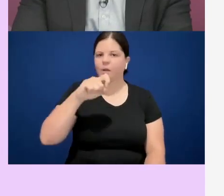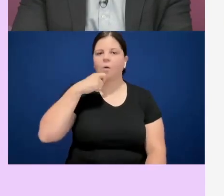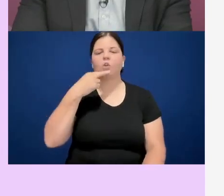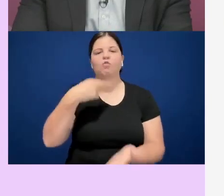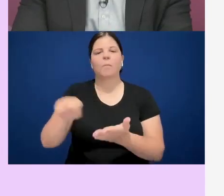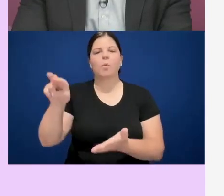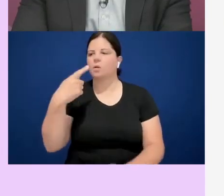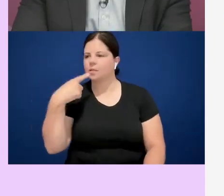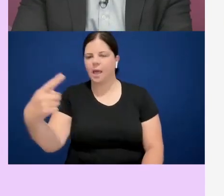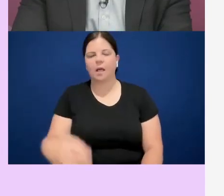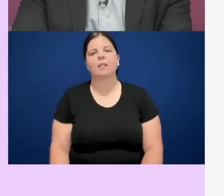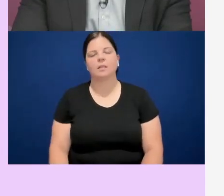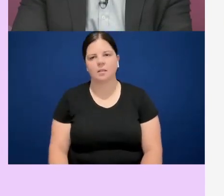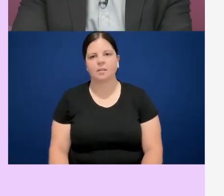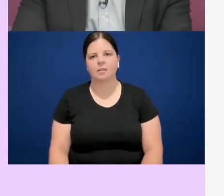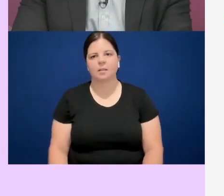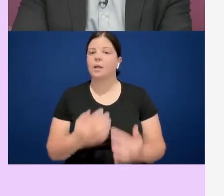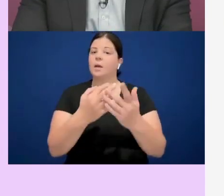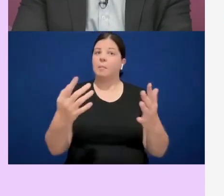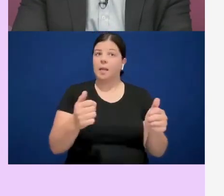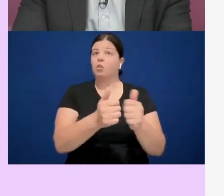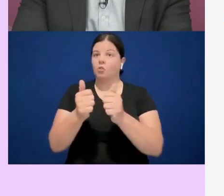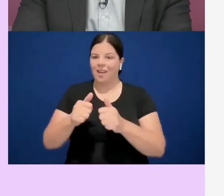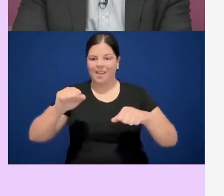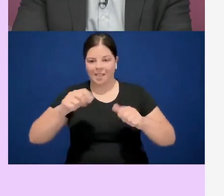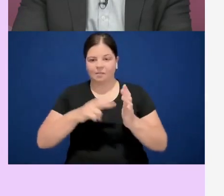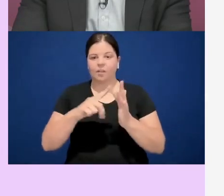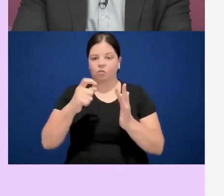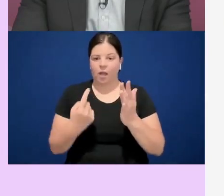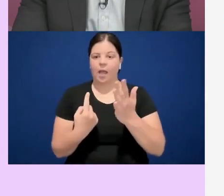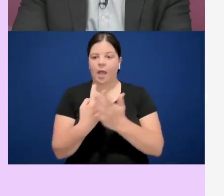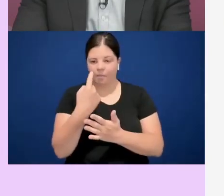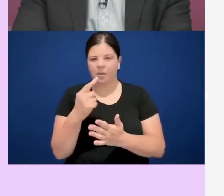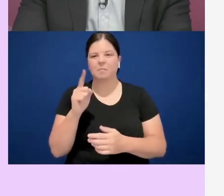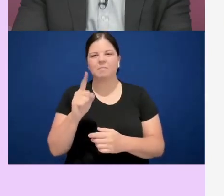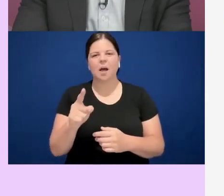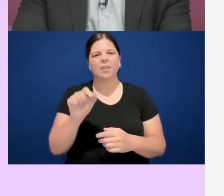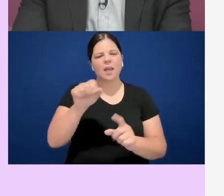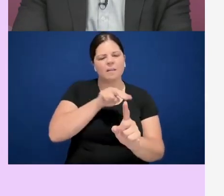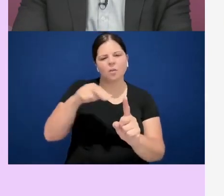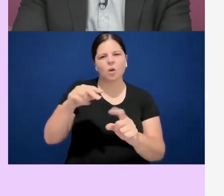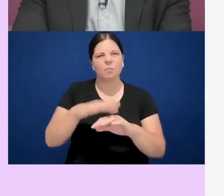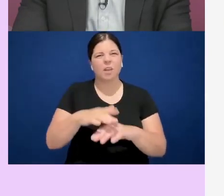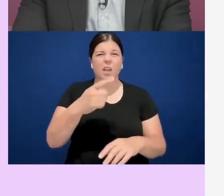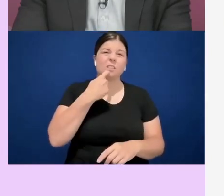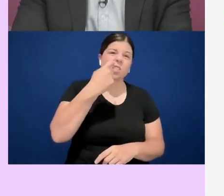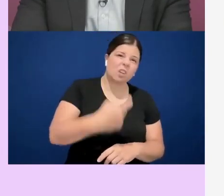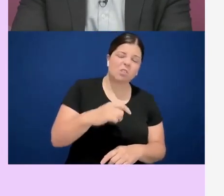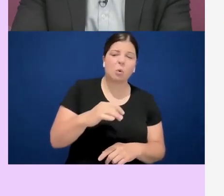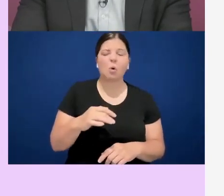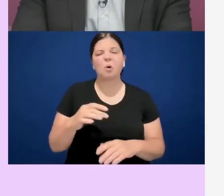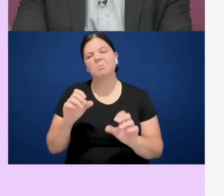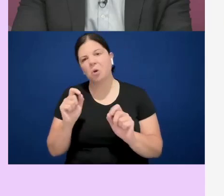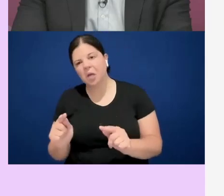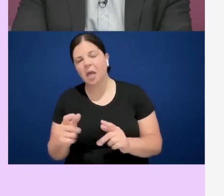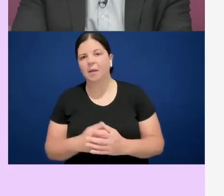there's broad agreement that corruption exists in Victoria, there are differing views about the extent to which this is a problem. So